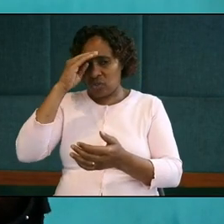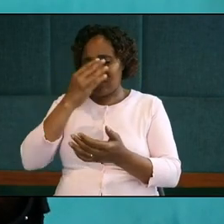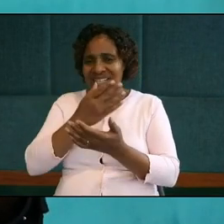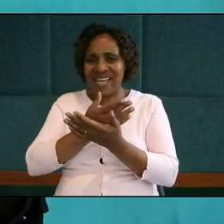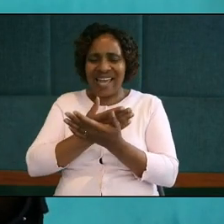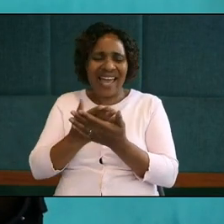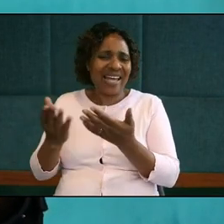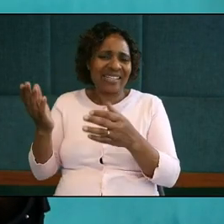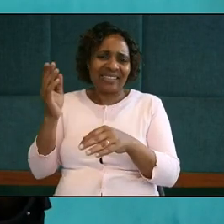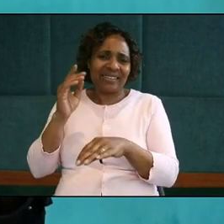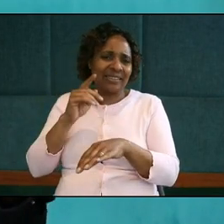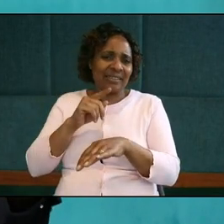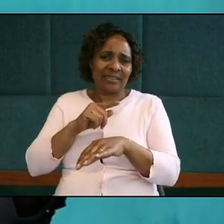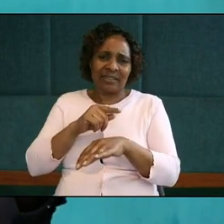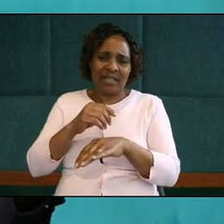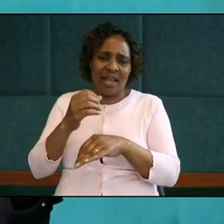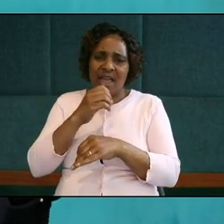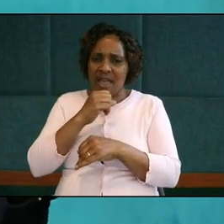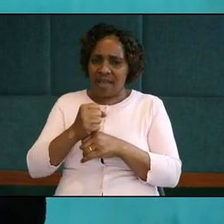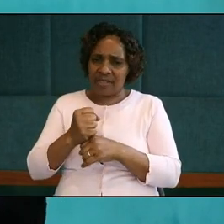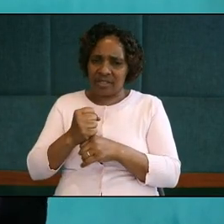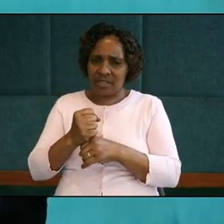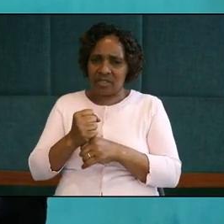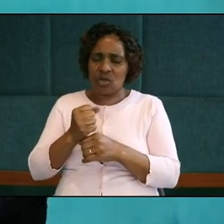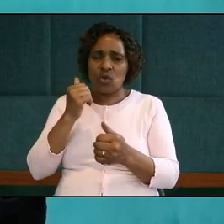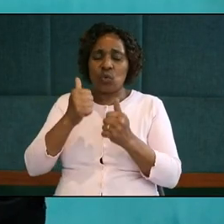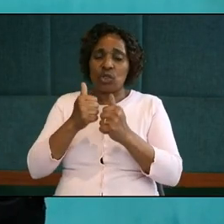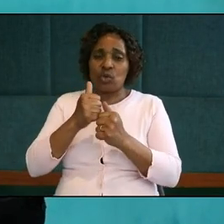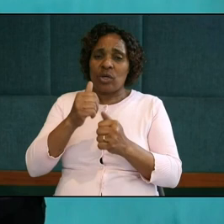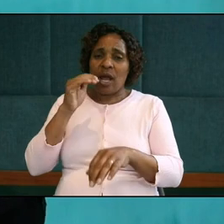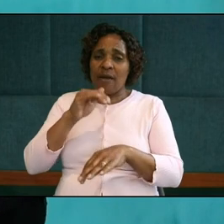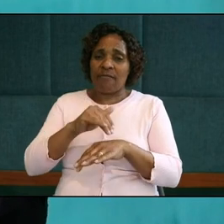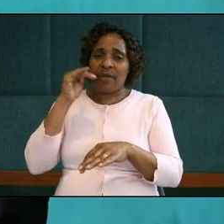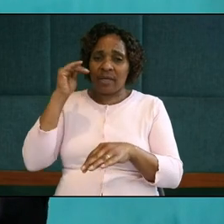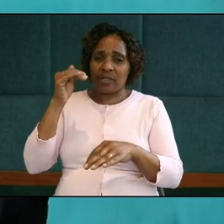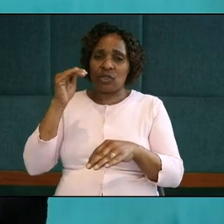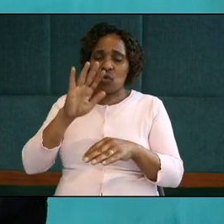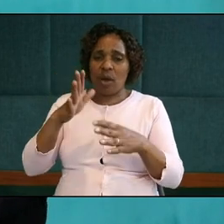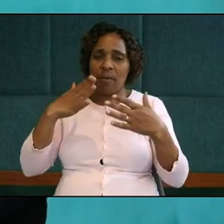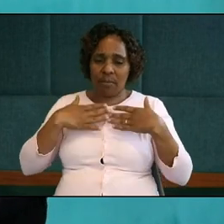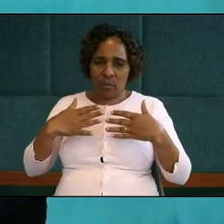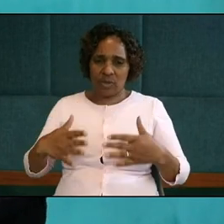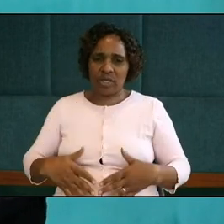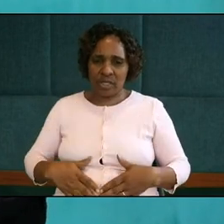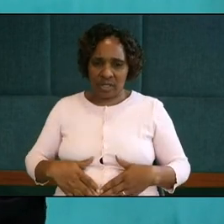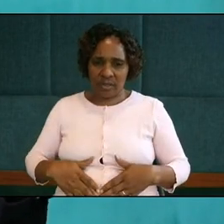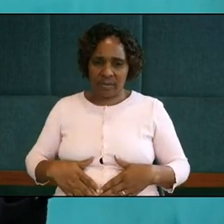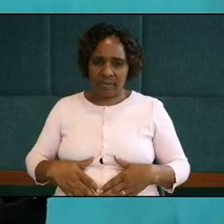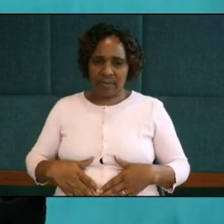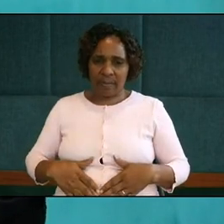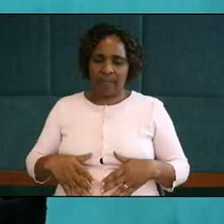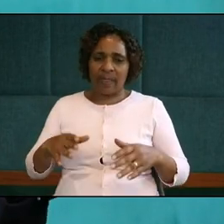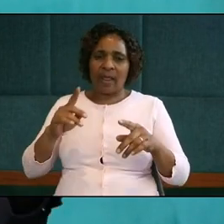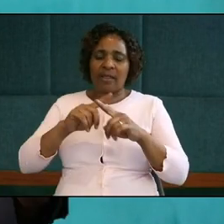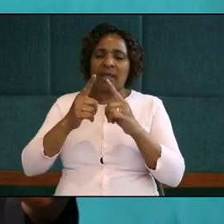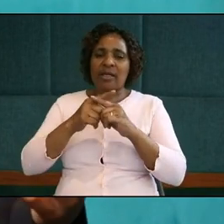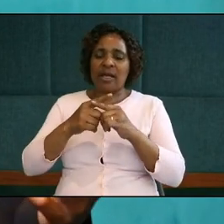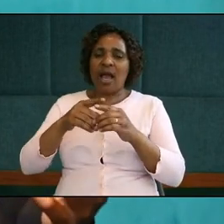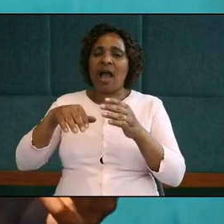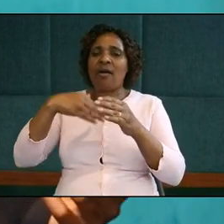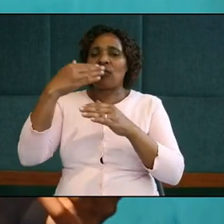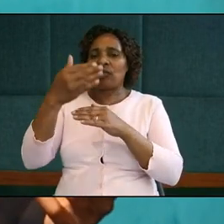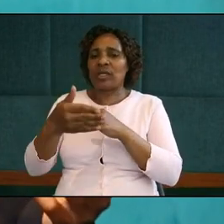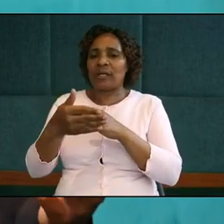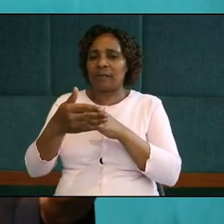age because it will affect your body and eventually